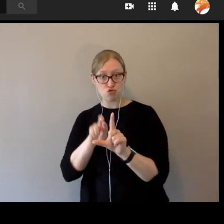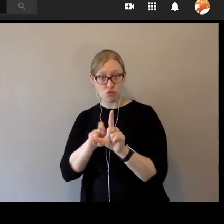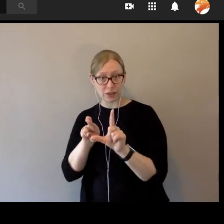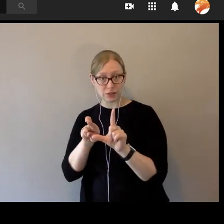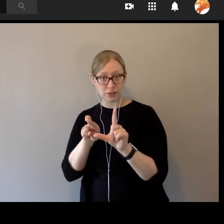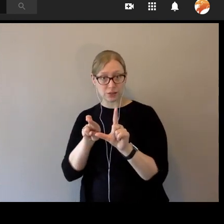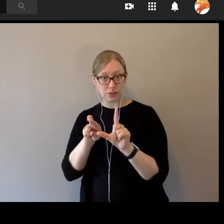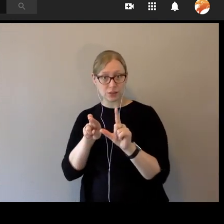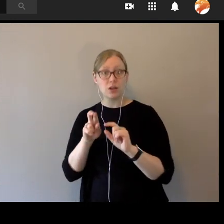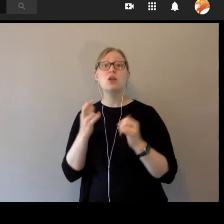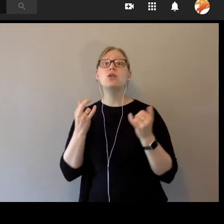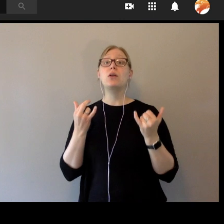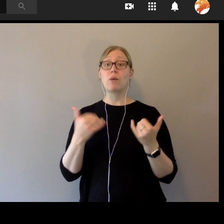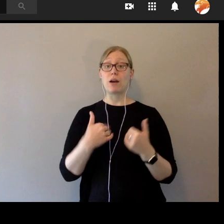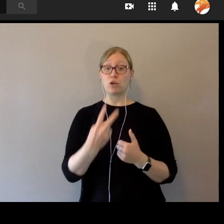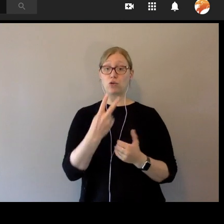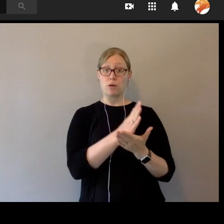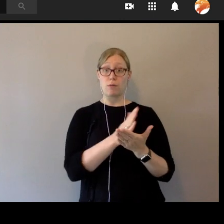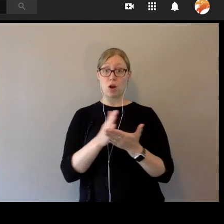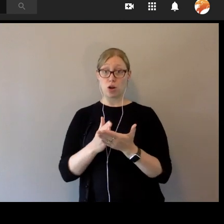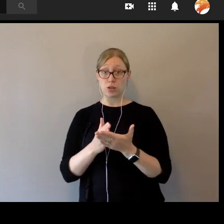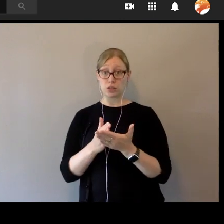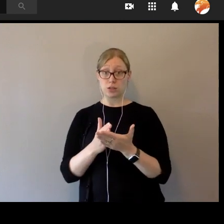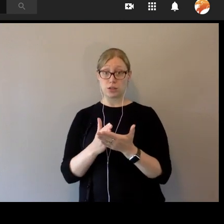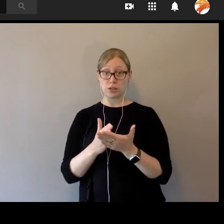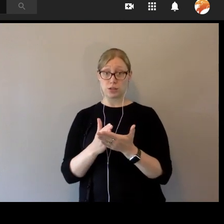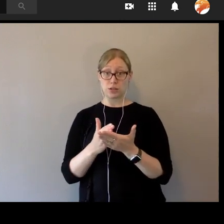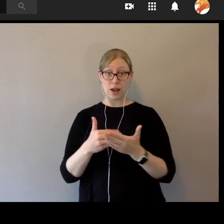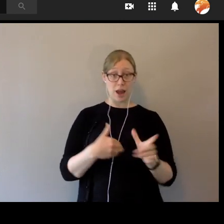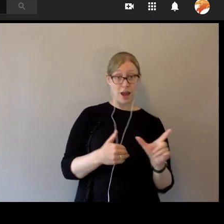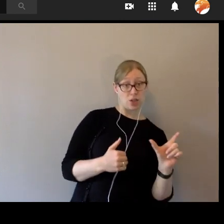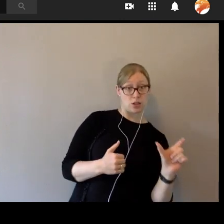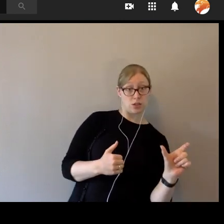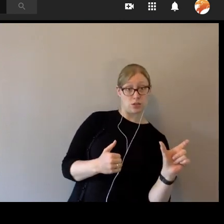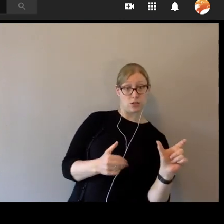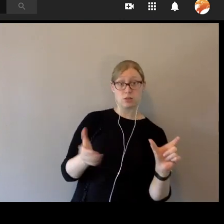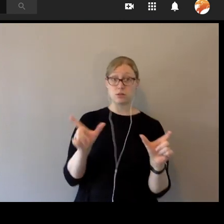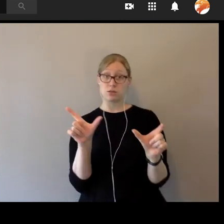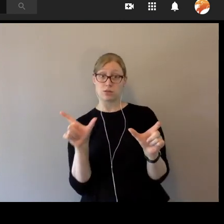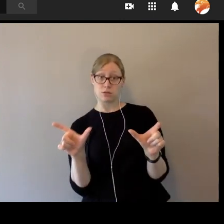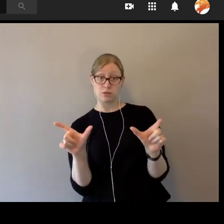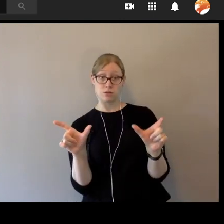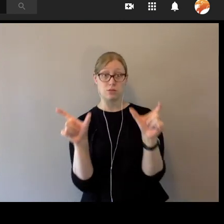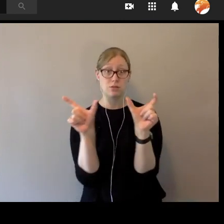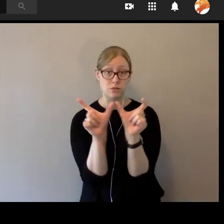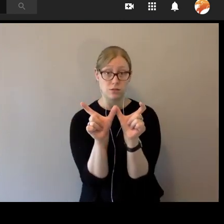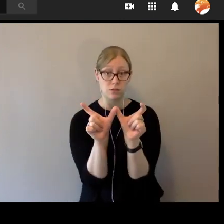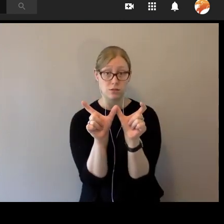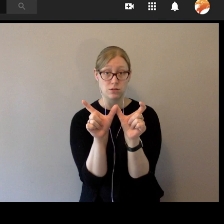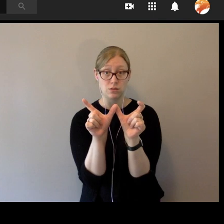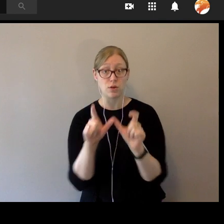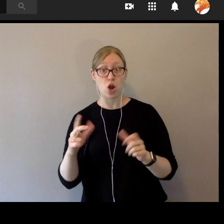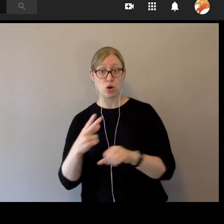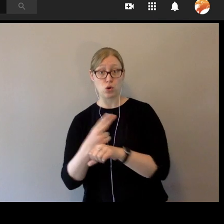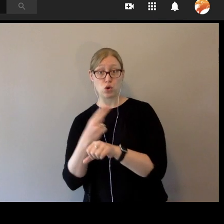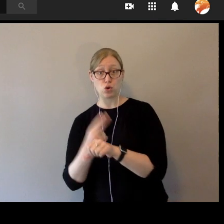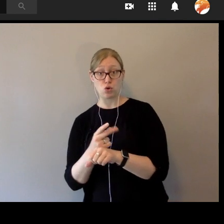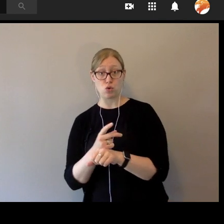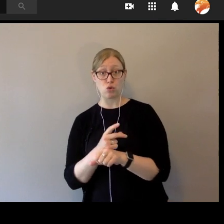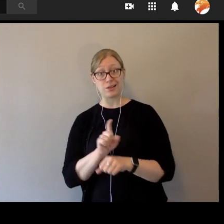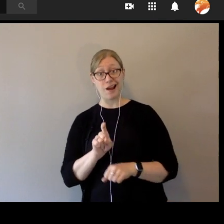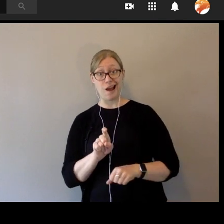point. So we have this length from here to here, and this length from here to here. So I already used the variable x. So let's